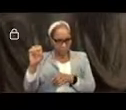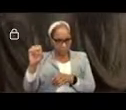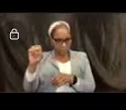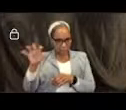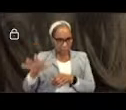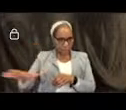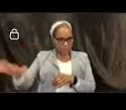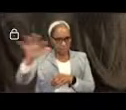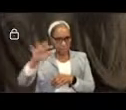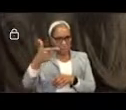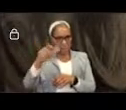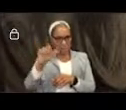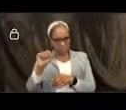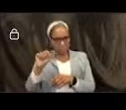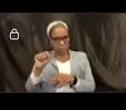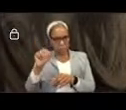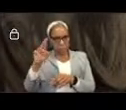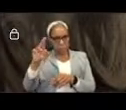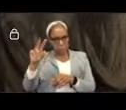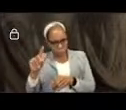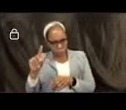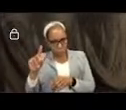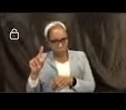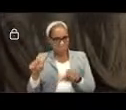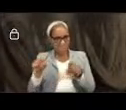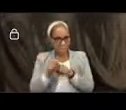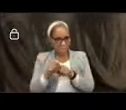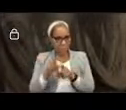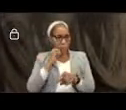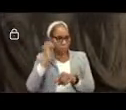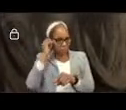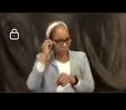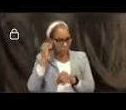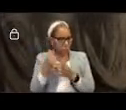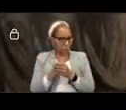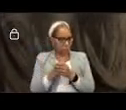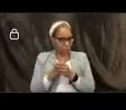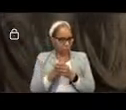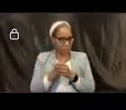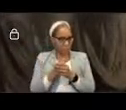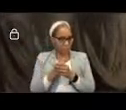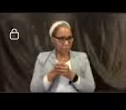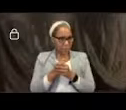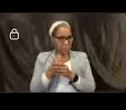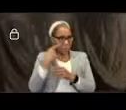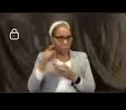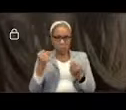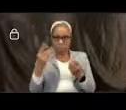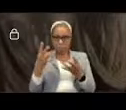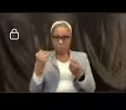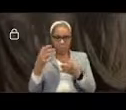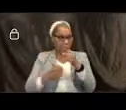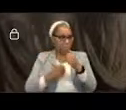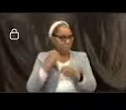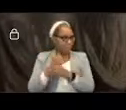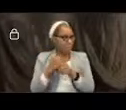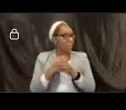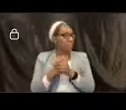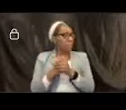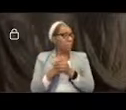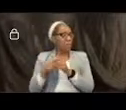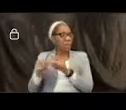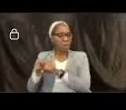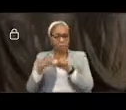Geyer Springs Road has been shown as residential low density for many decades now, and is also